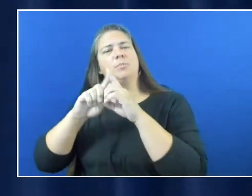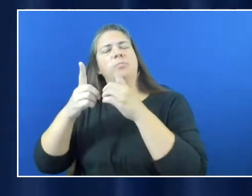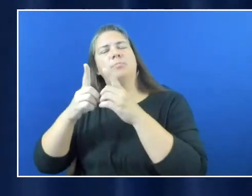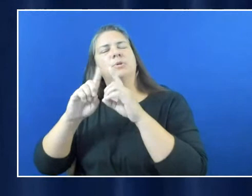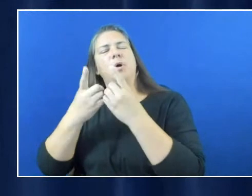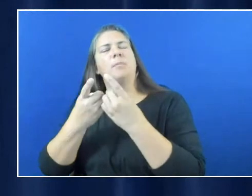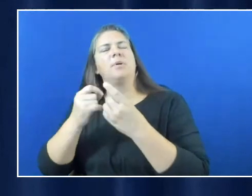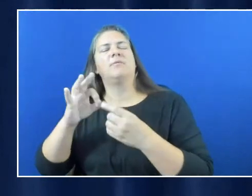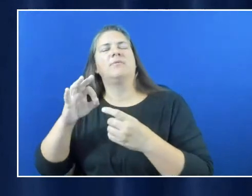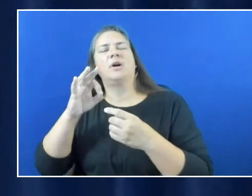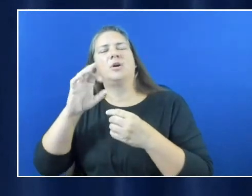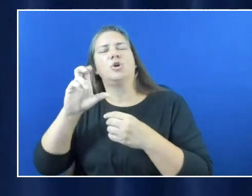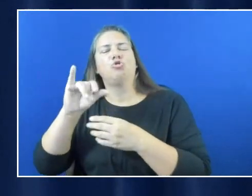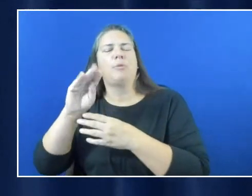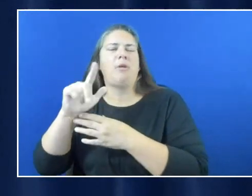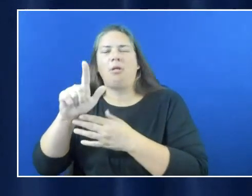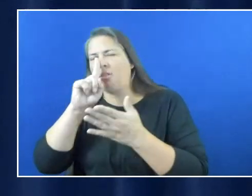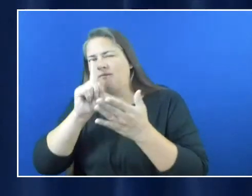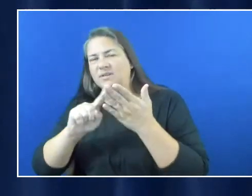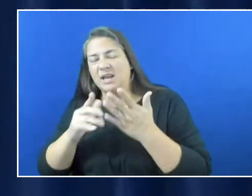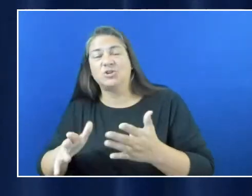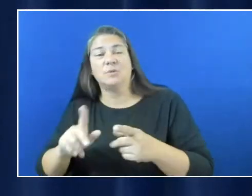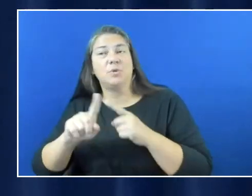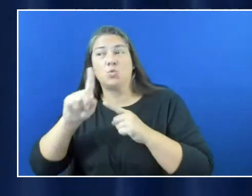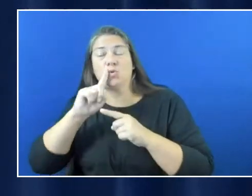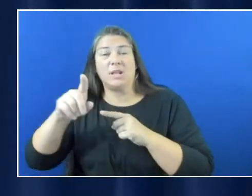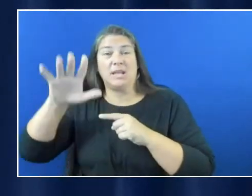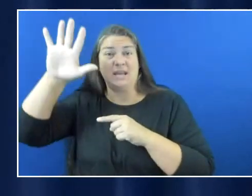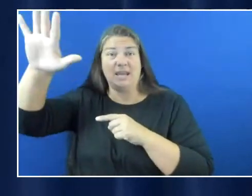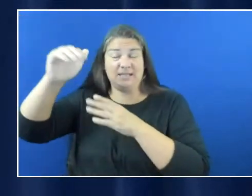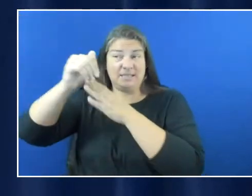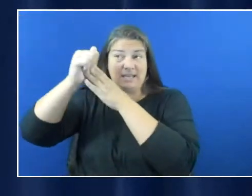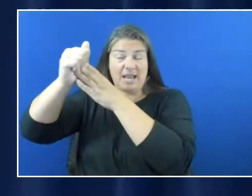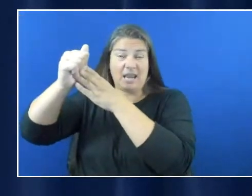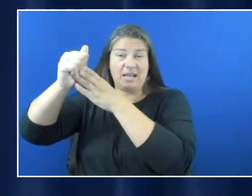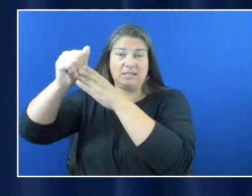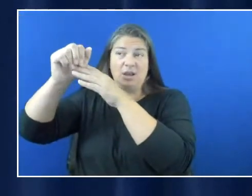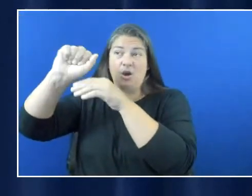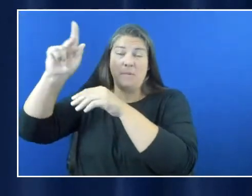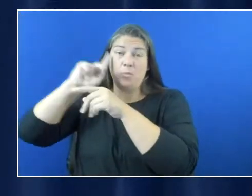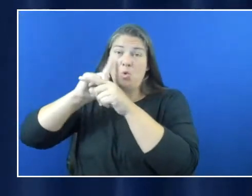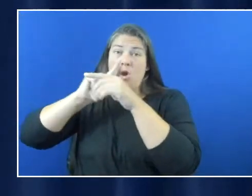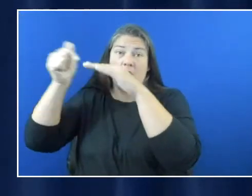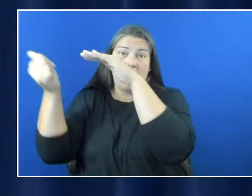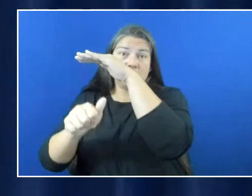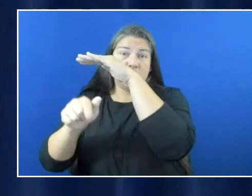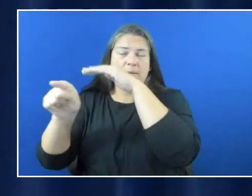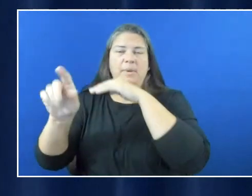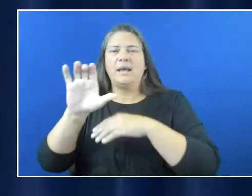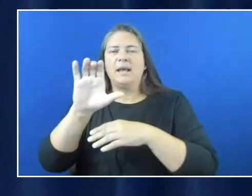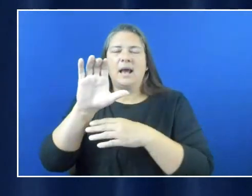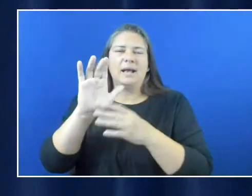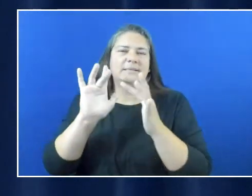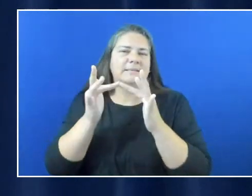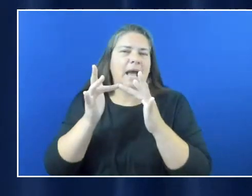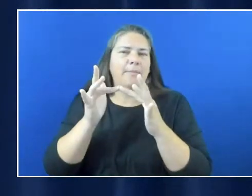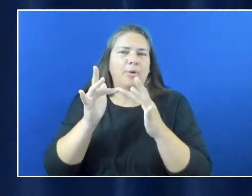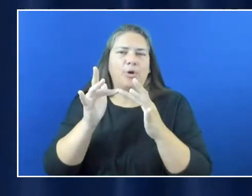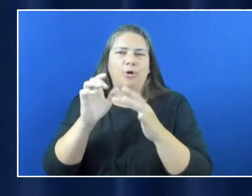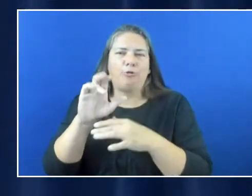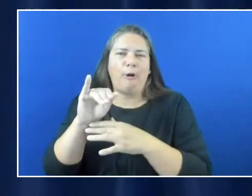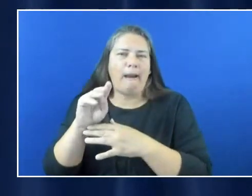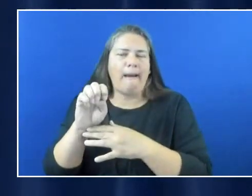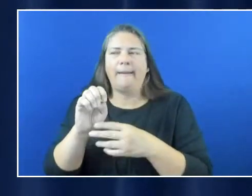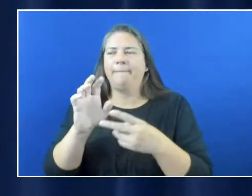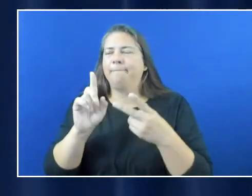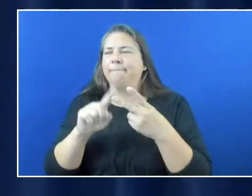of folks are underneath his guidance in terms of our cyber crimes unit, and we've got a human trafficking division